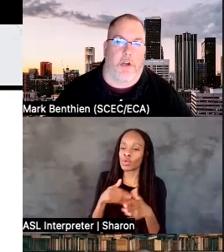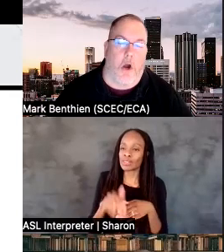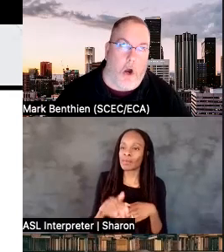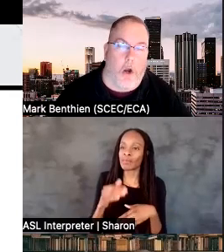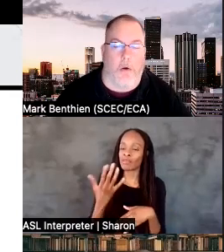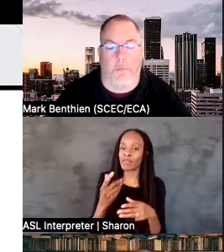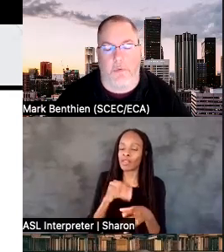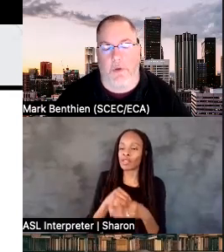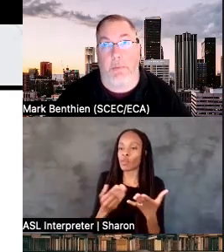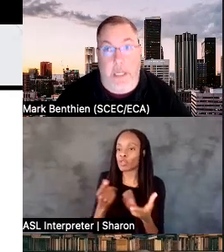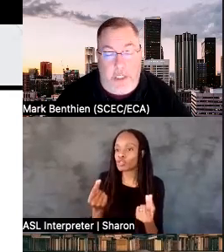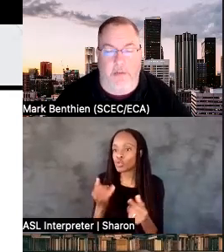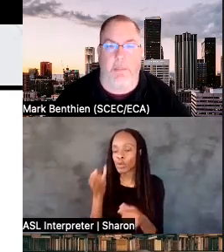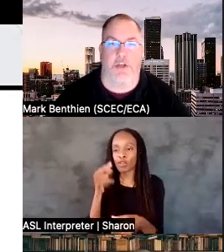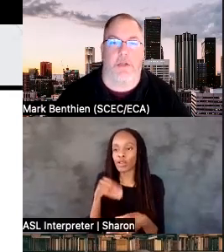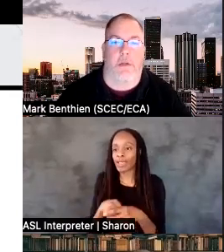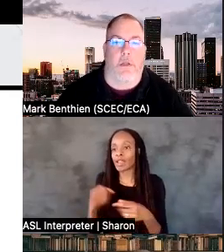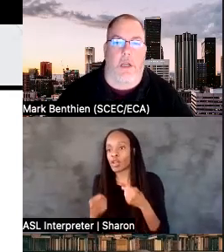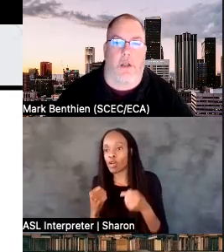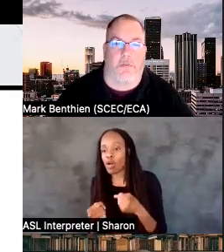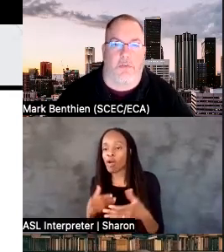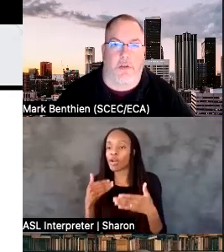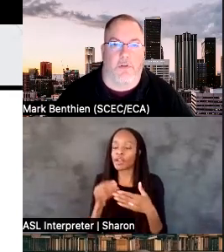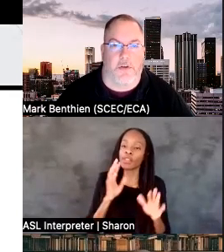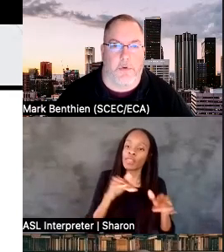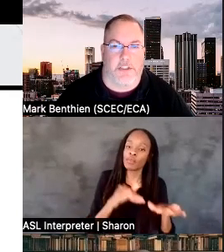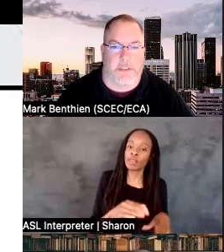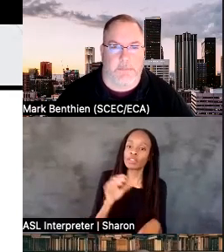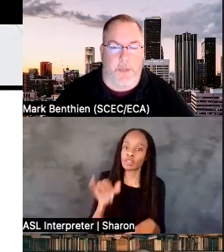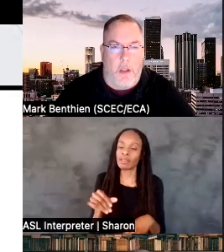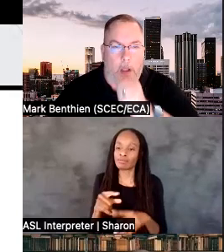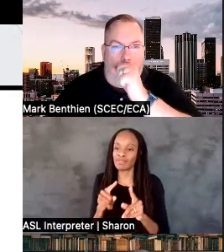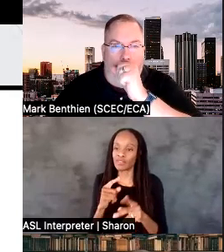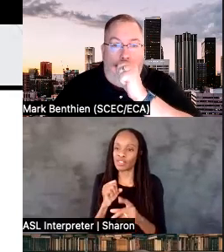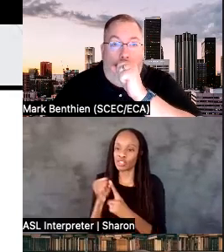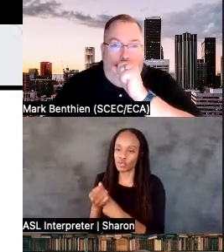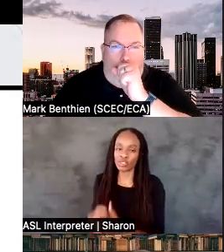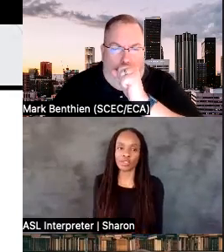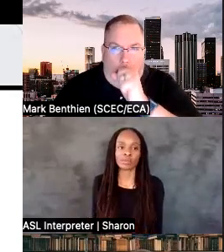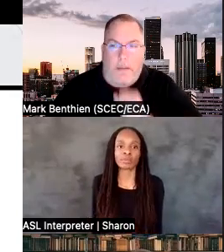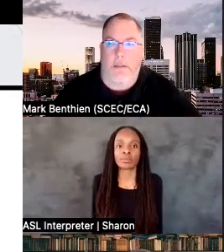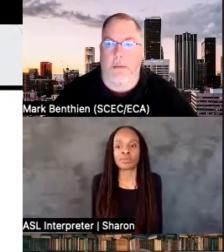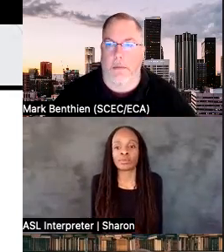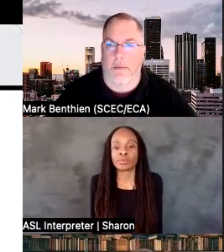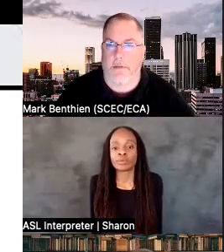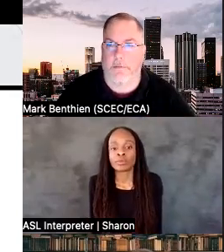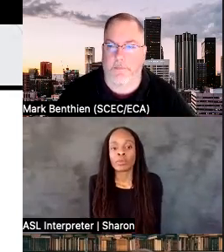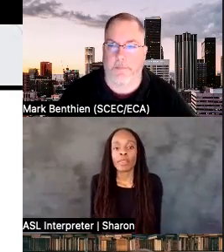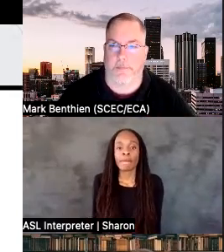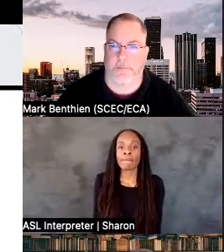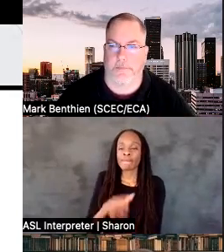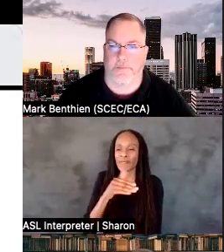do if you're in a car or near the beach, as I mentioned, and all sorts of different situations. Before you go on, Mark, I